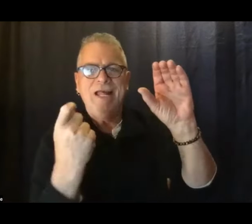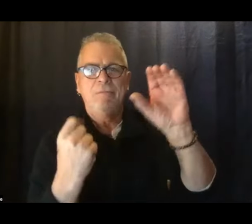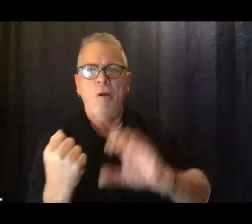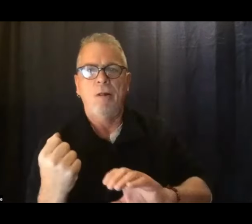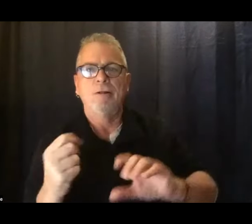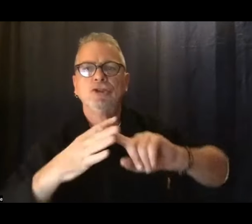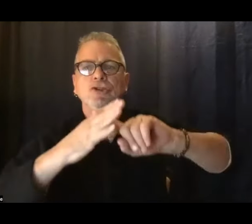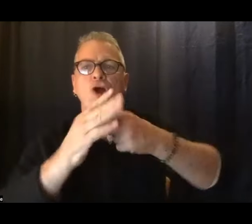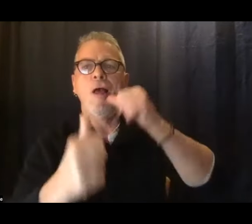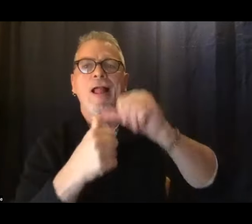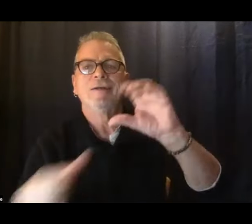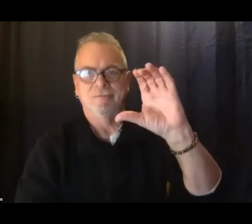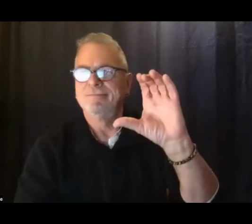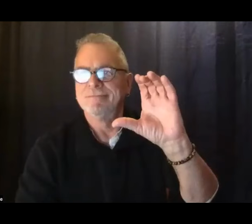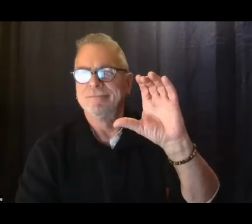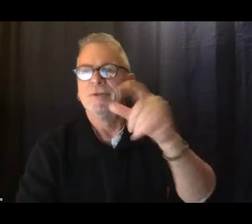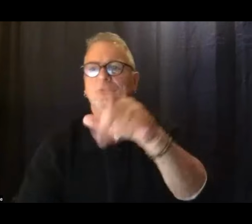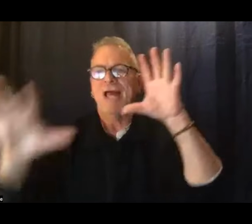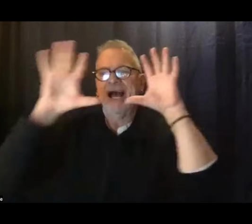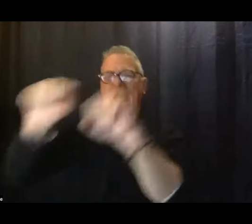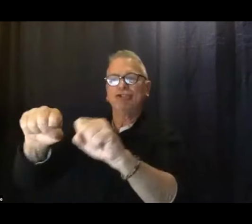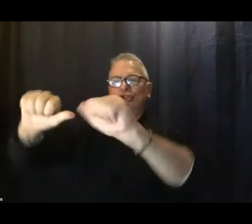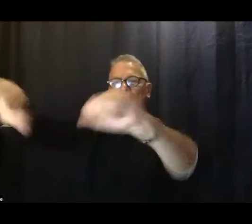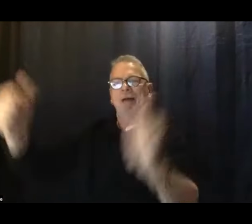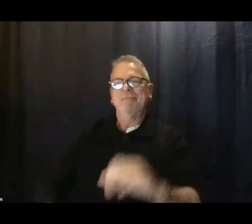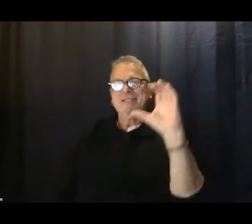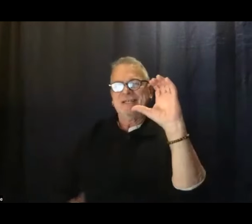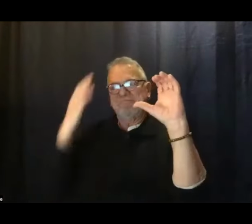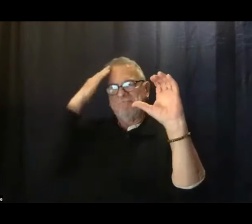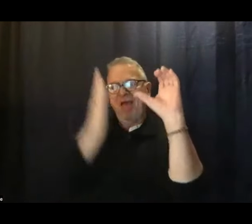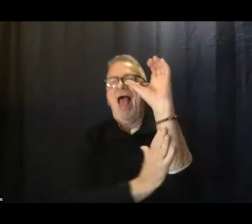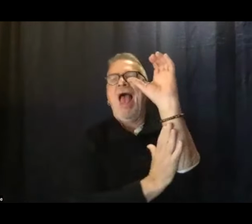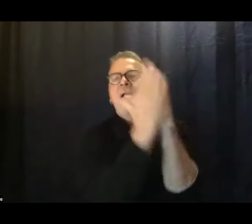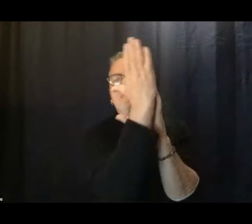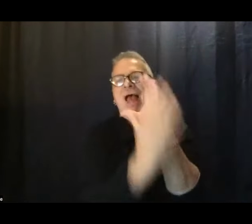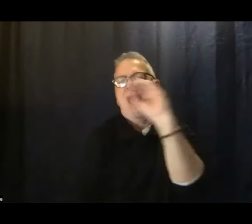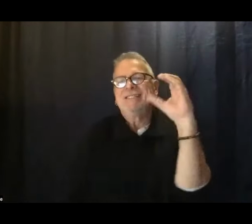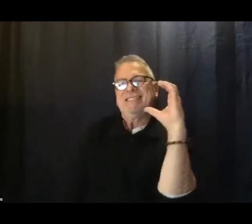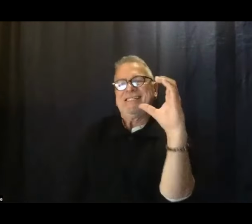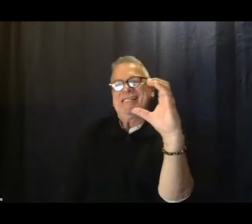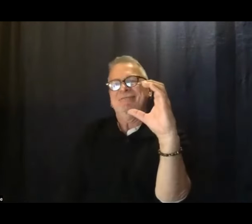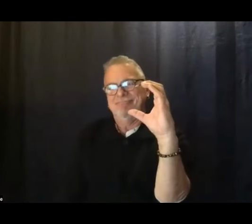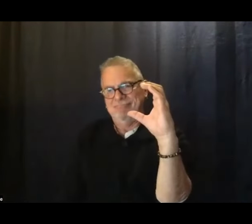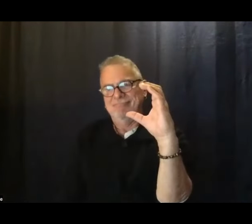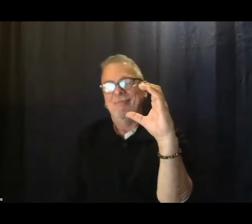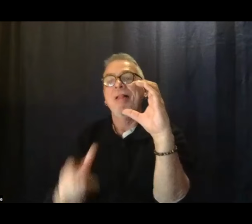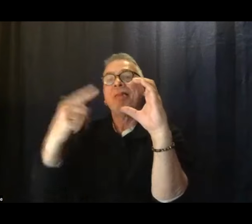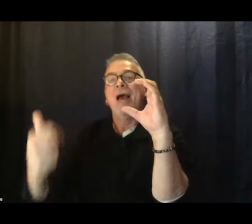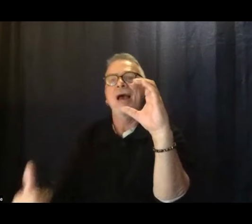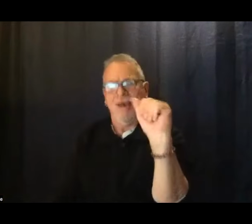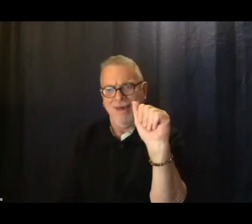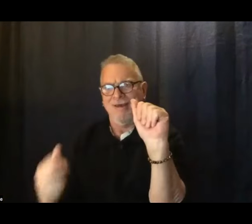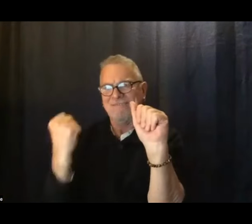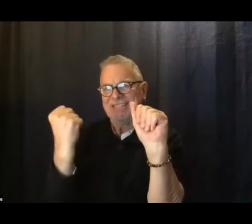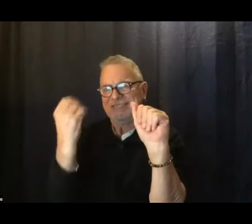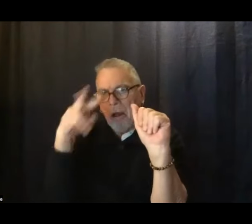I tend to bring up that C, right? Deaf people in general, bring up that starting letter. They let you catch the shape. You see it's one